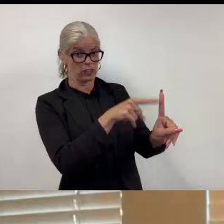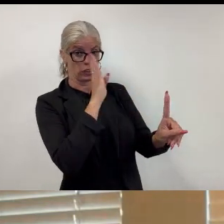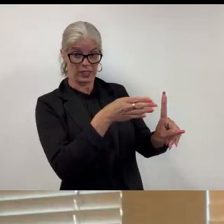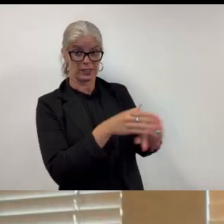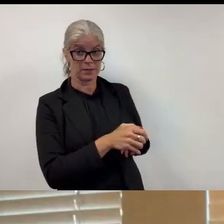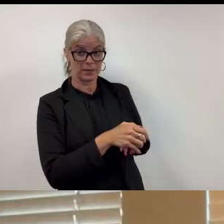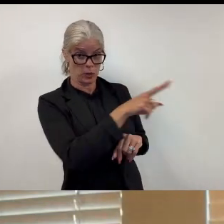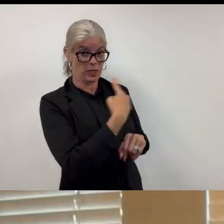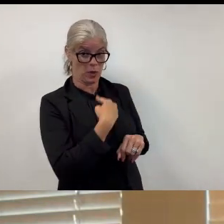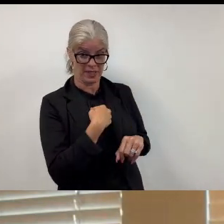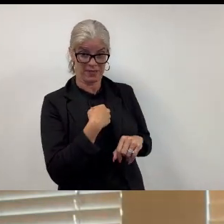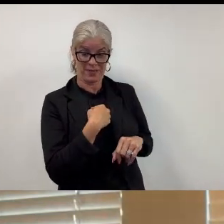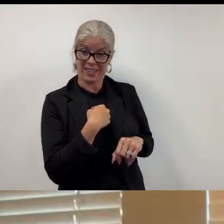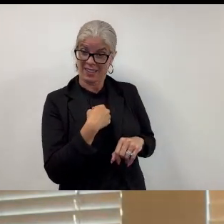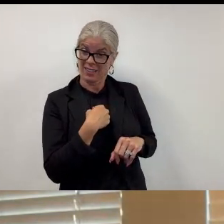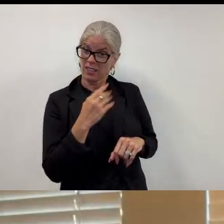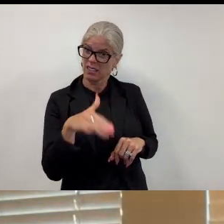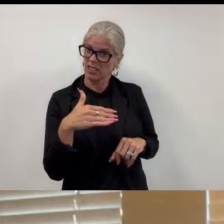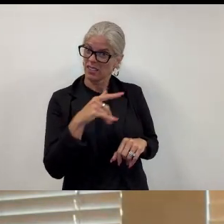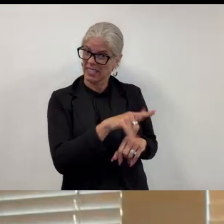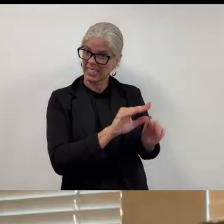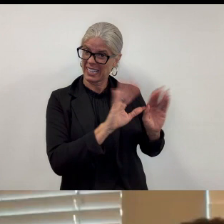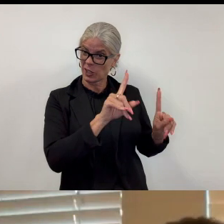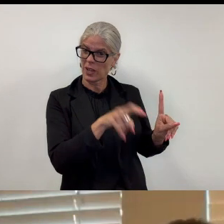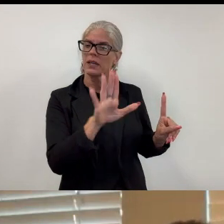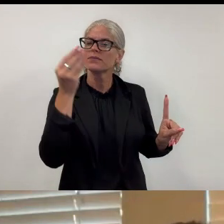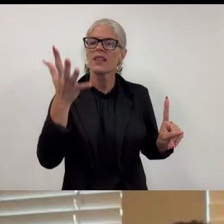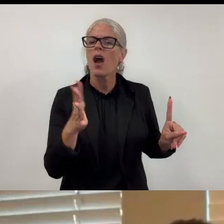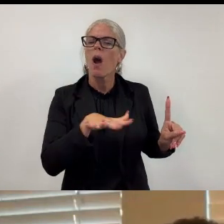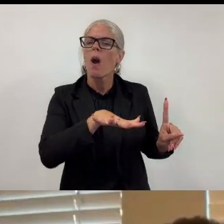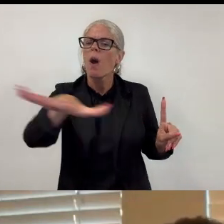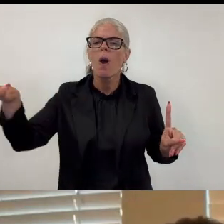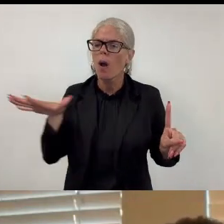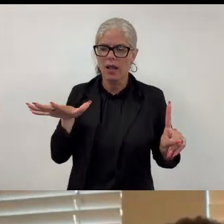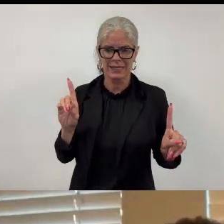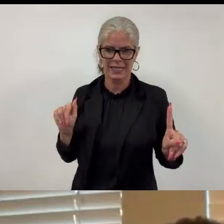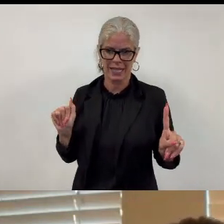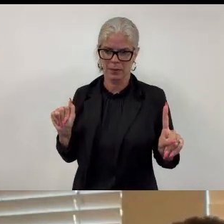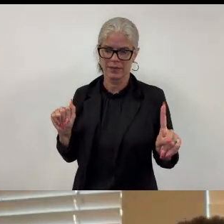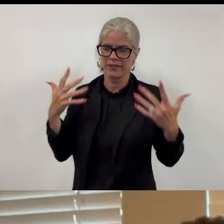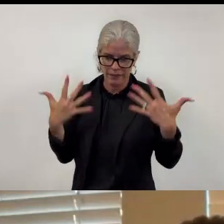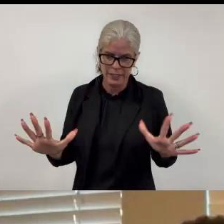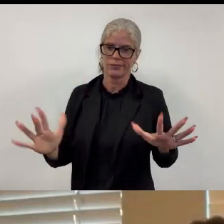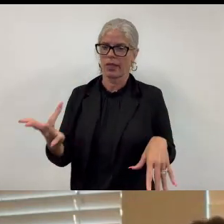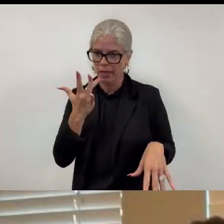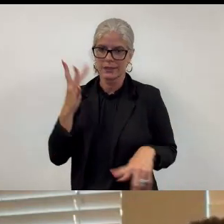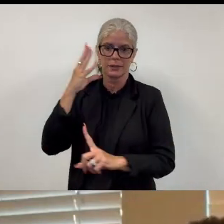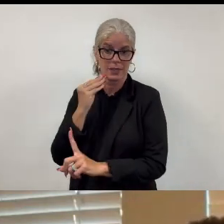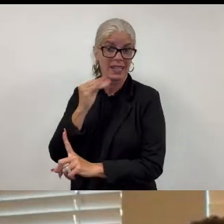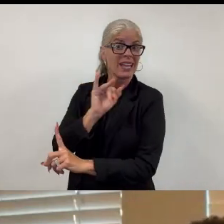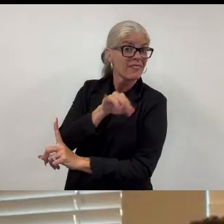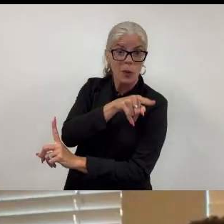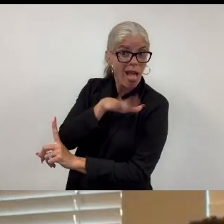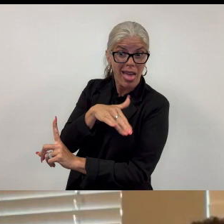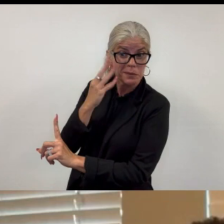directly. Like you said, pretty specific, but I think that it's something that we all in this community, if we haven't encountered yet, we